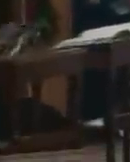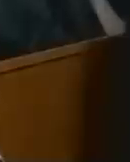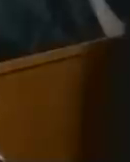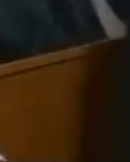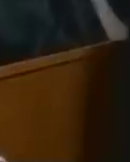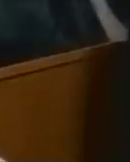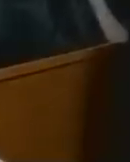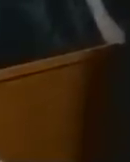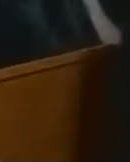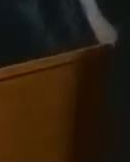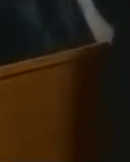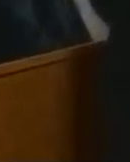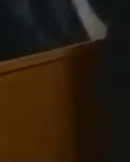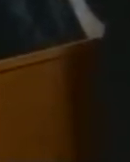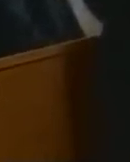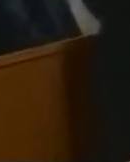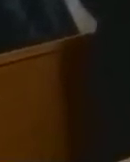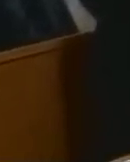entertainer.